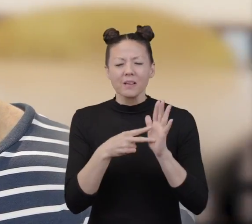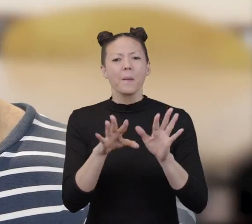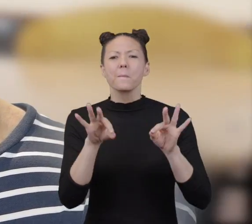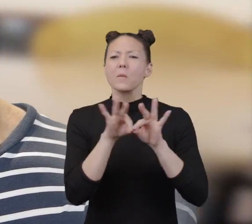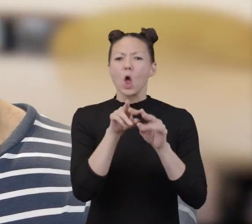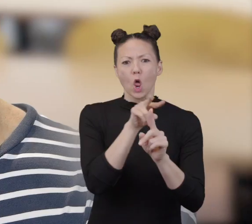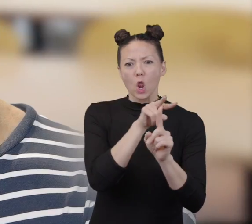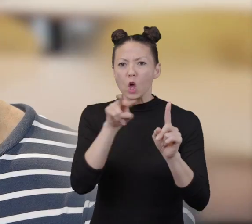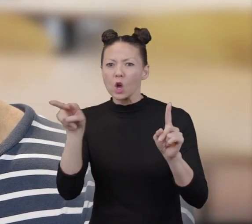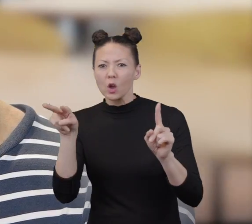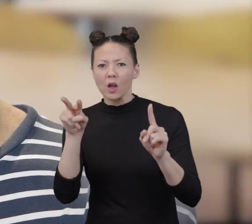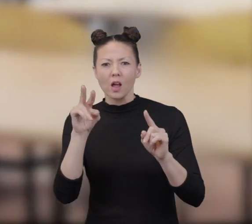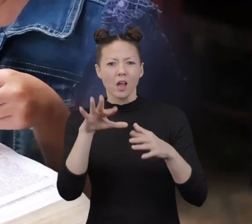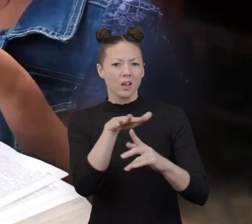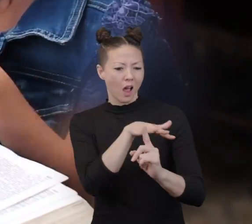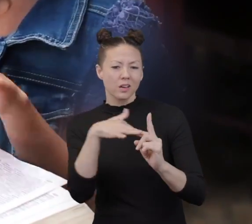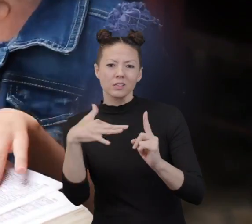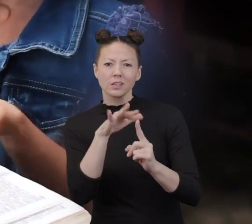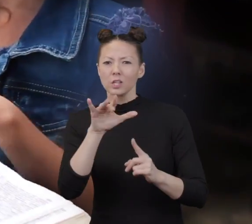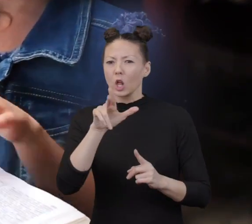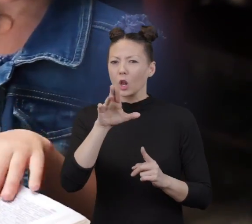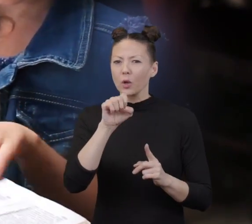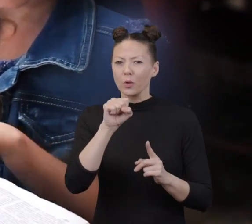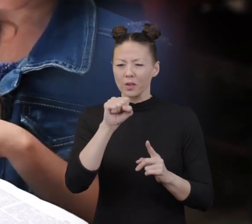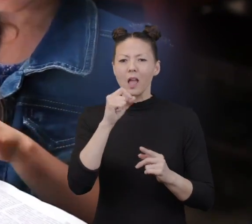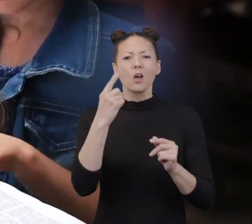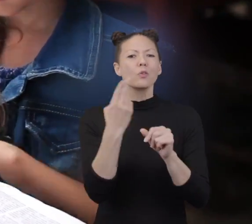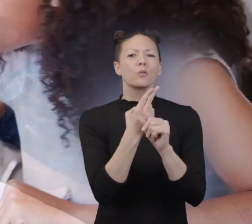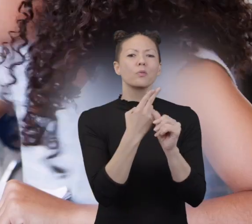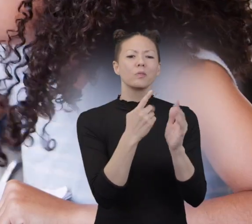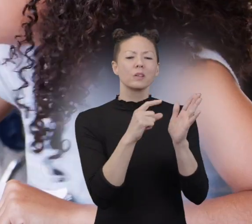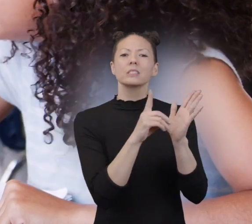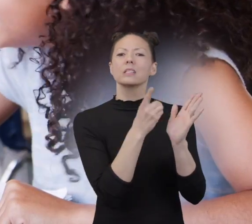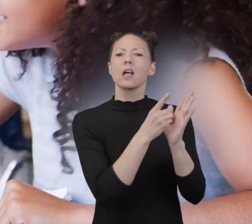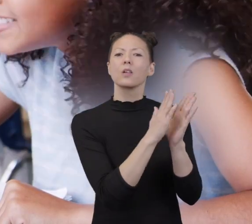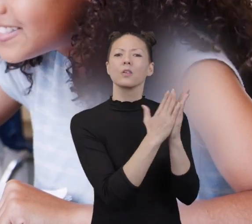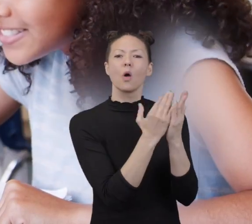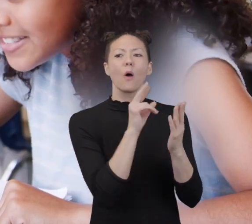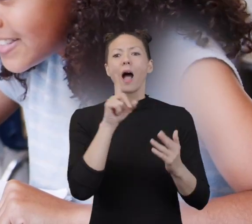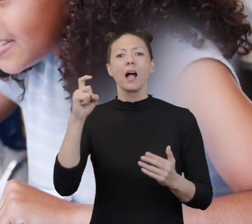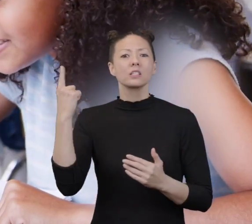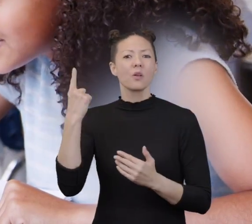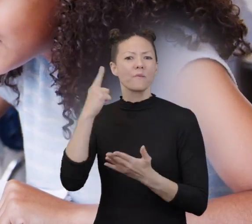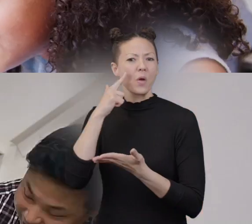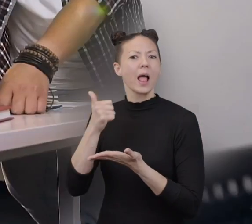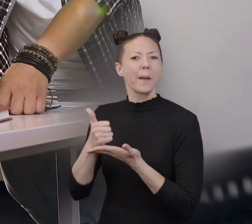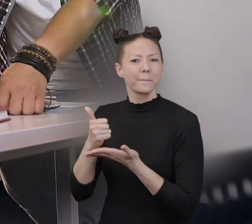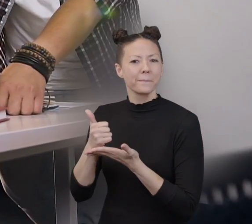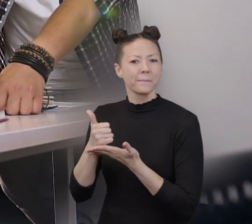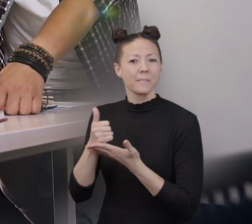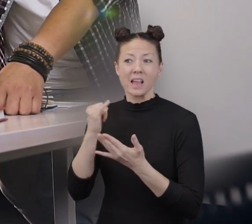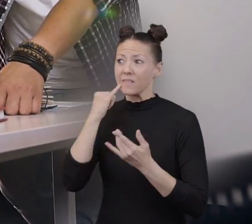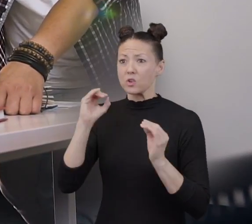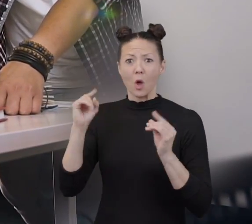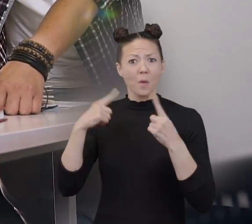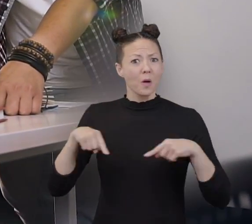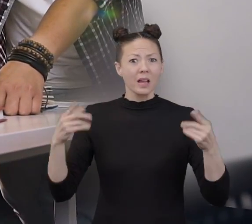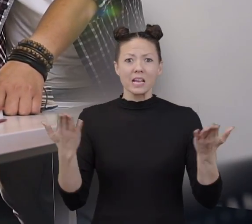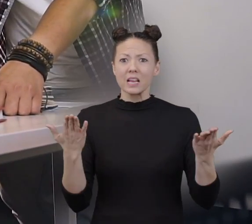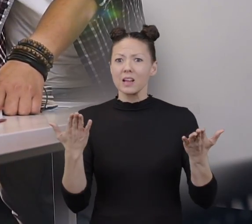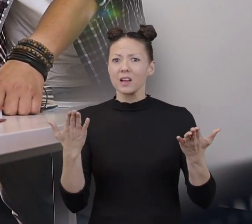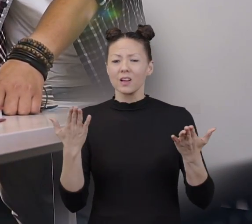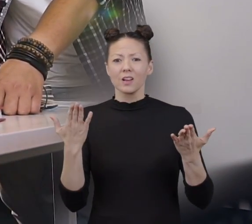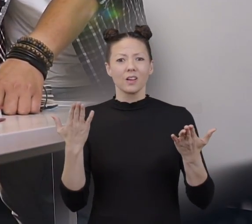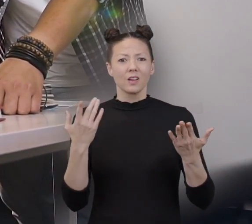at the context clues, you can always use a dictionary or ask someone to help you. But if no one is